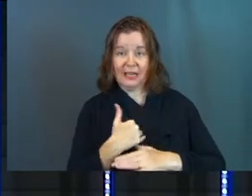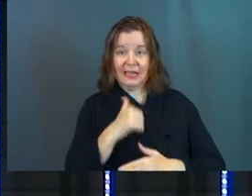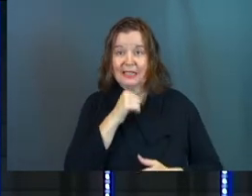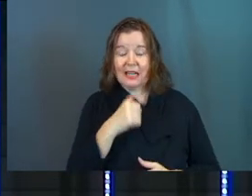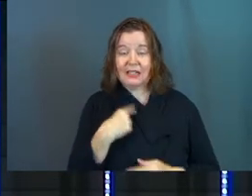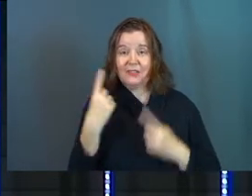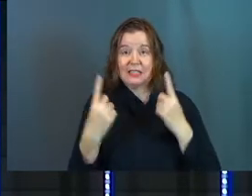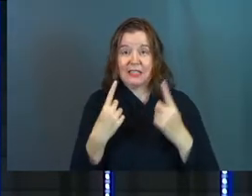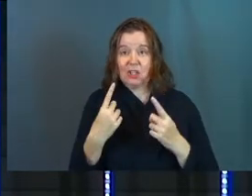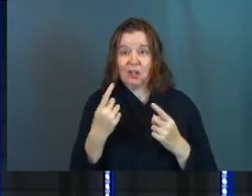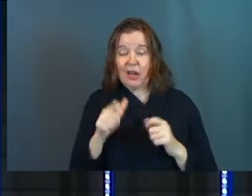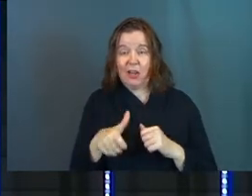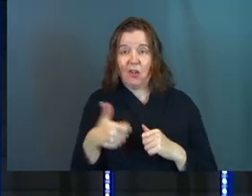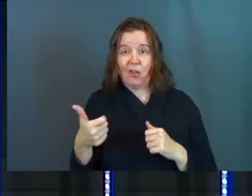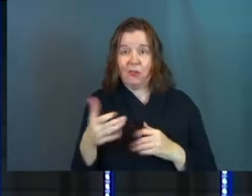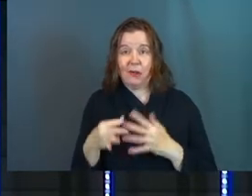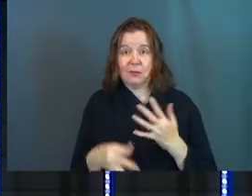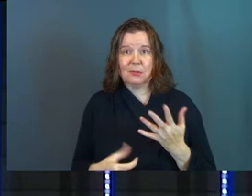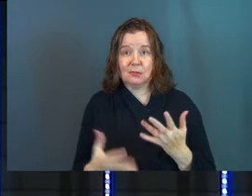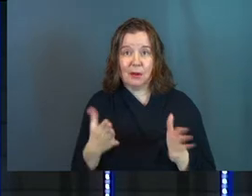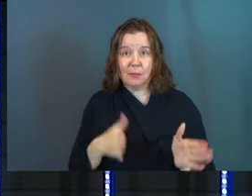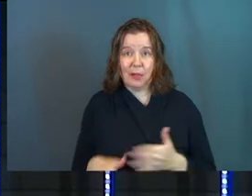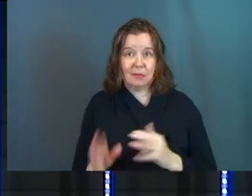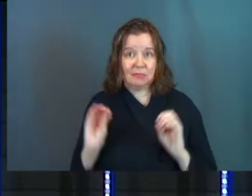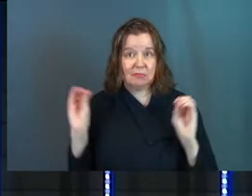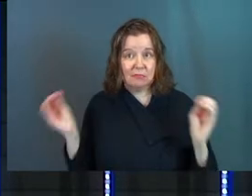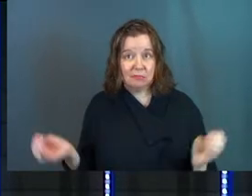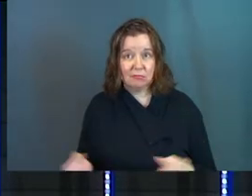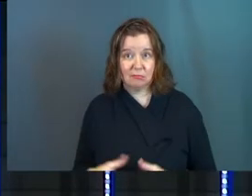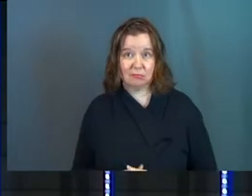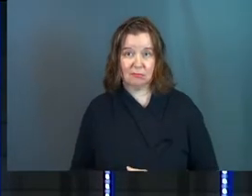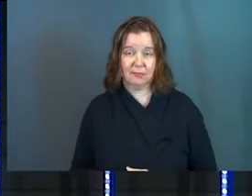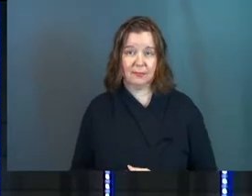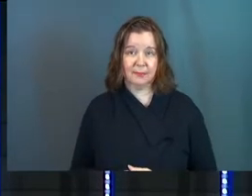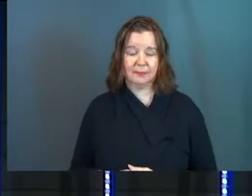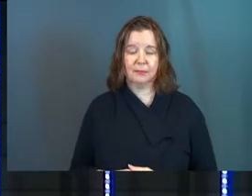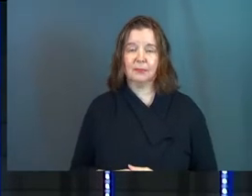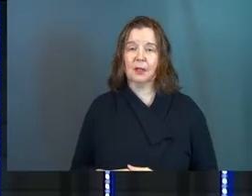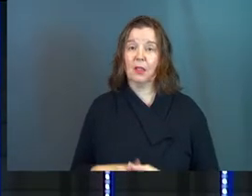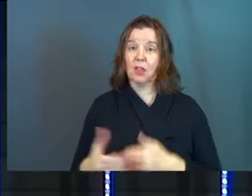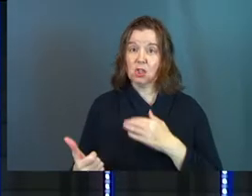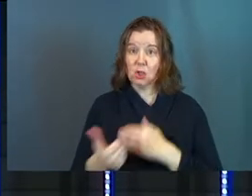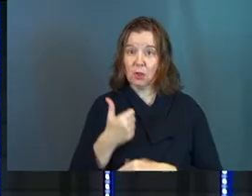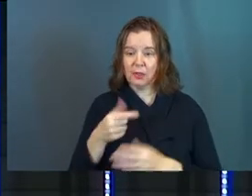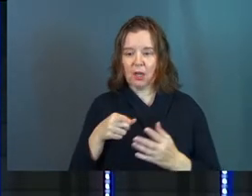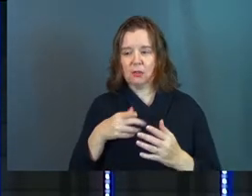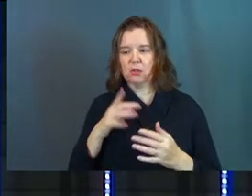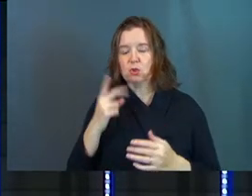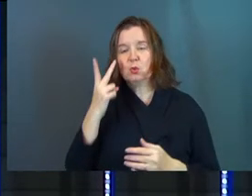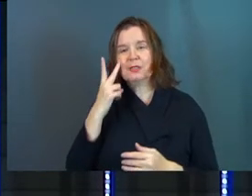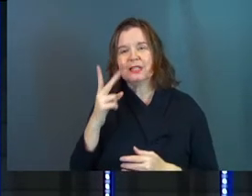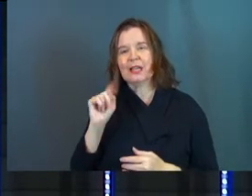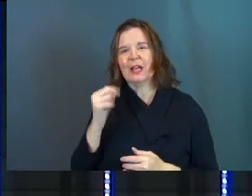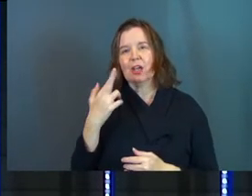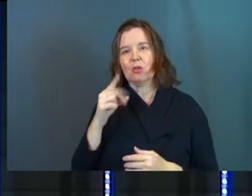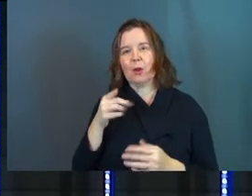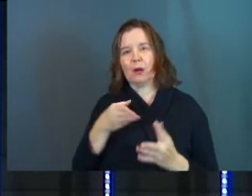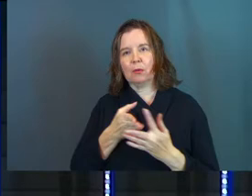doesn't even consider any other plan. There's a thread that's running through his